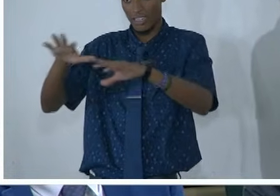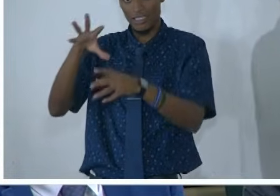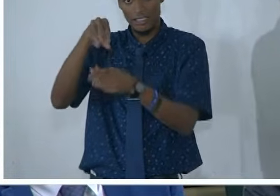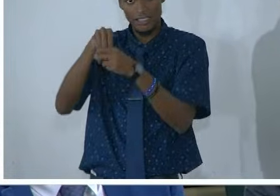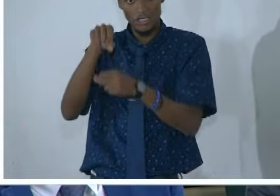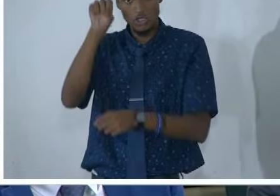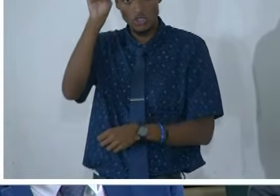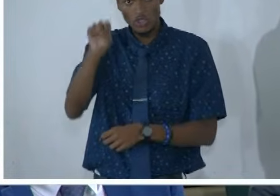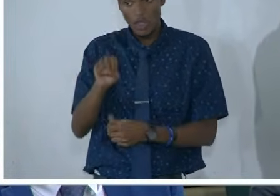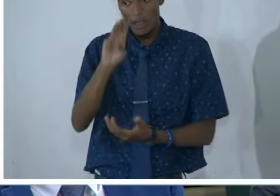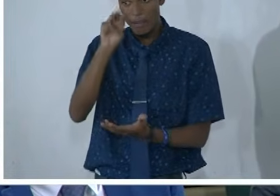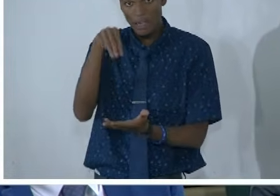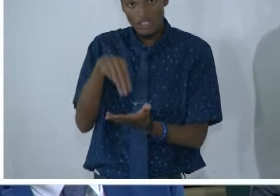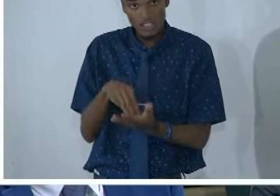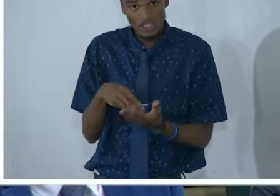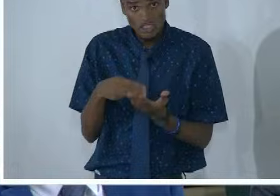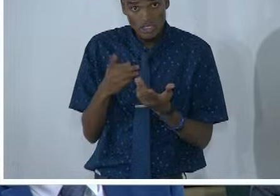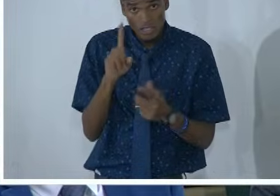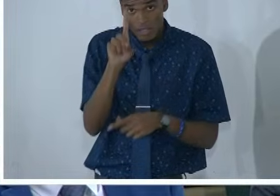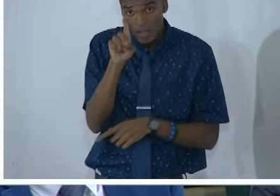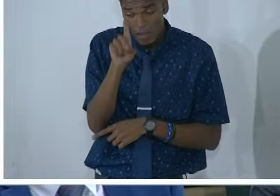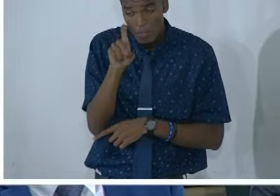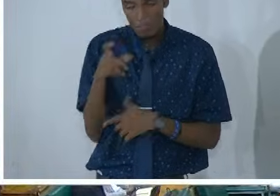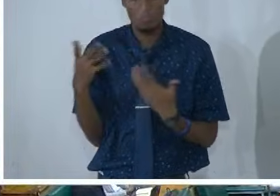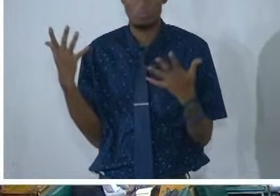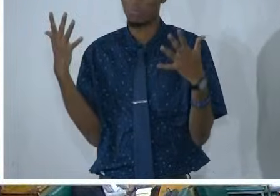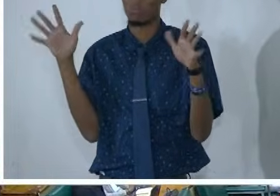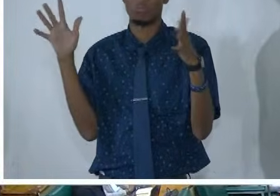Manchester? Thank you.